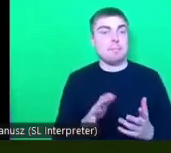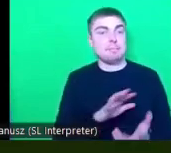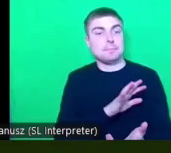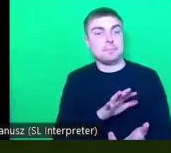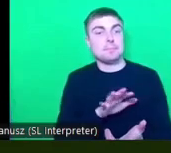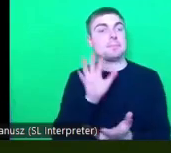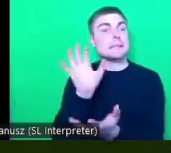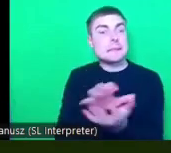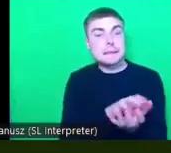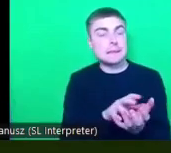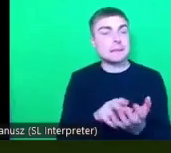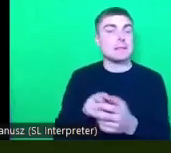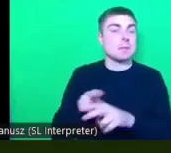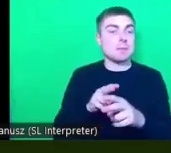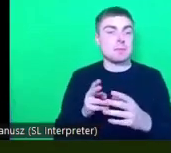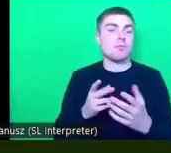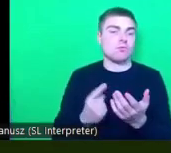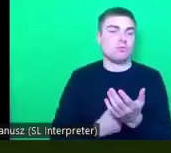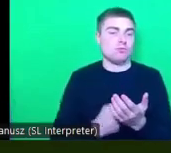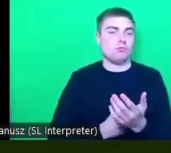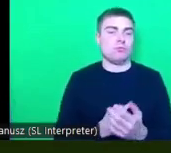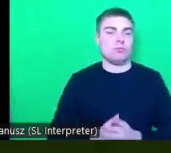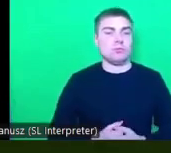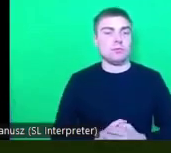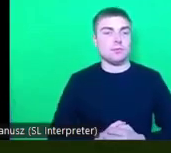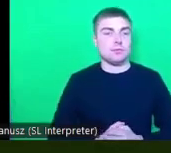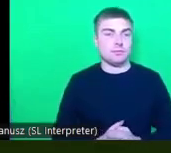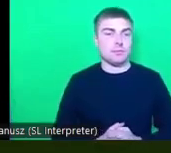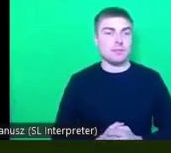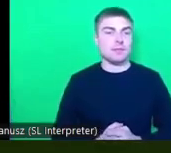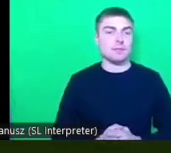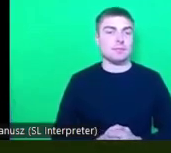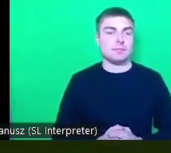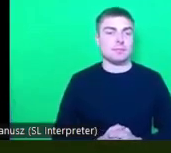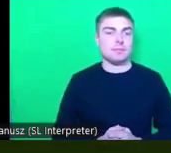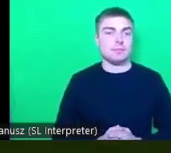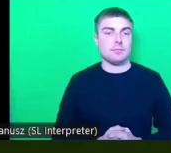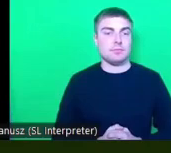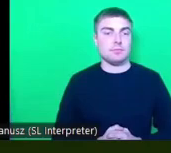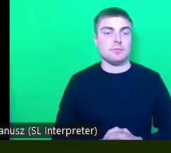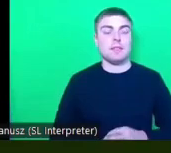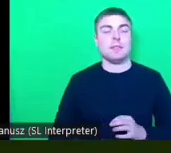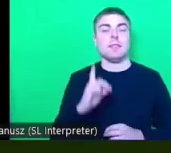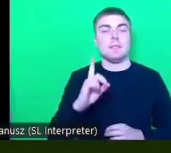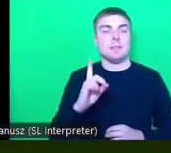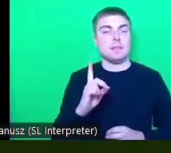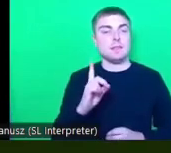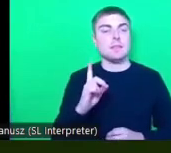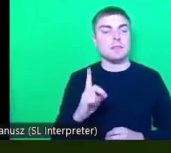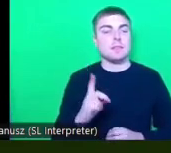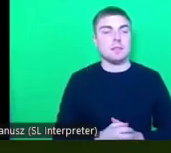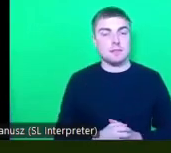that the harvest decrease with increasing wolf territory density. But during the last years here, 2019